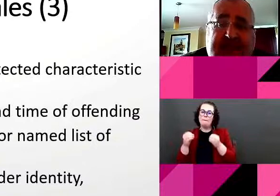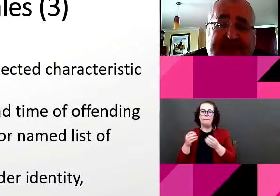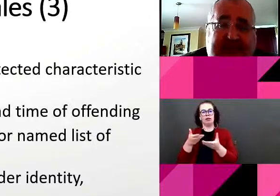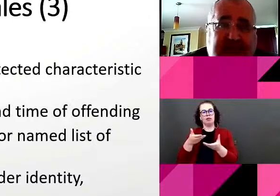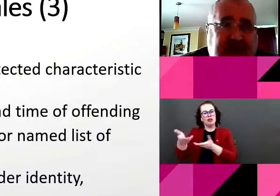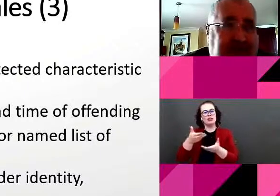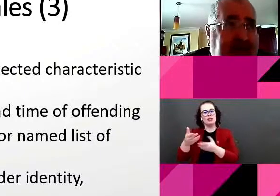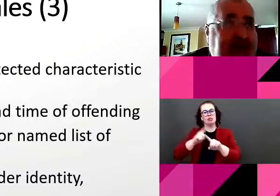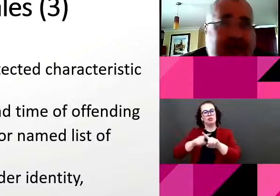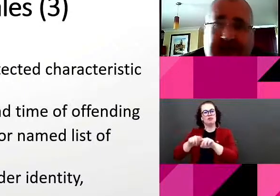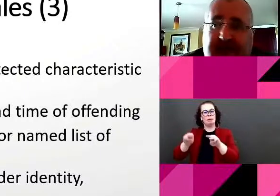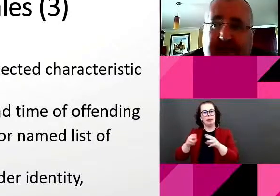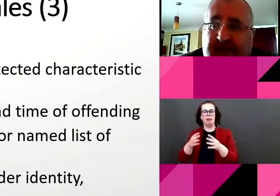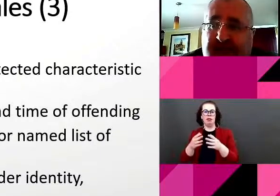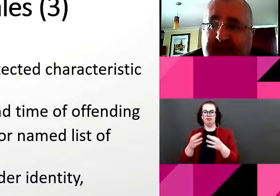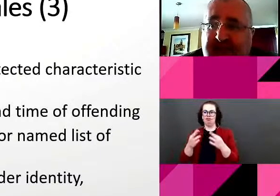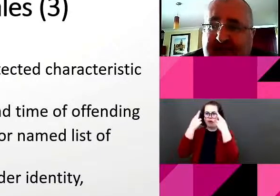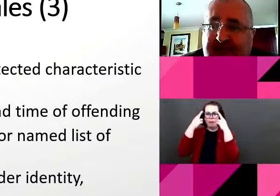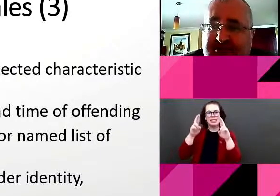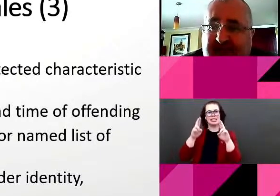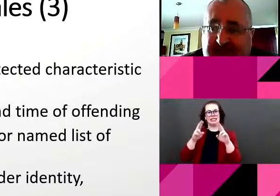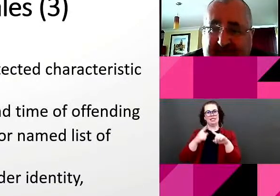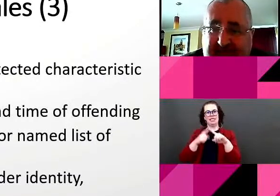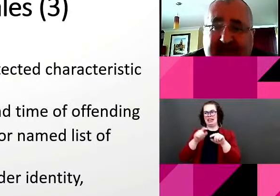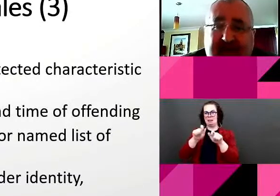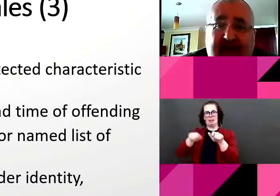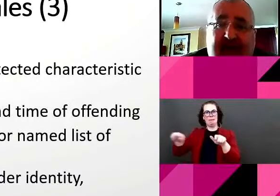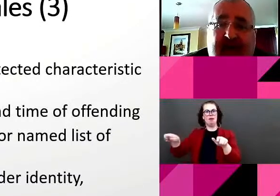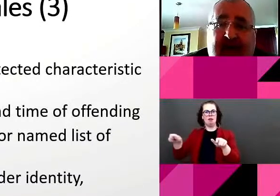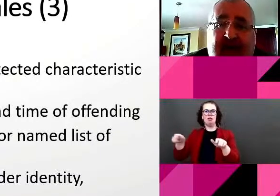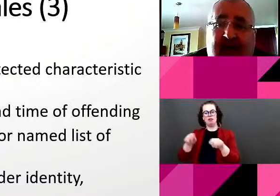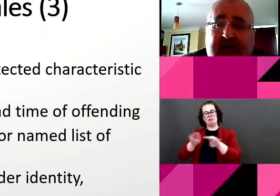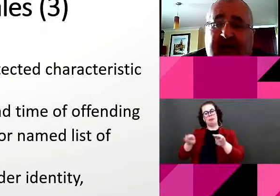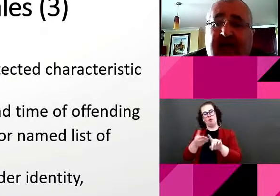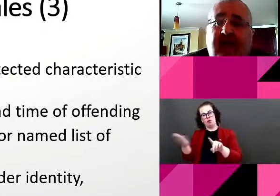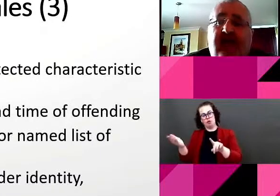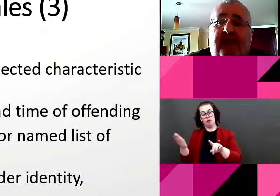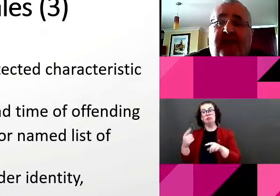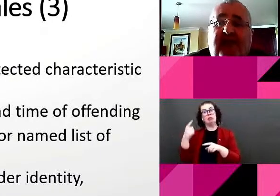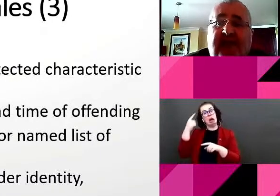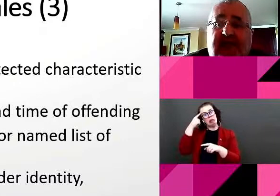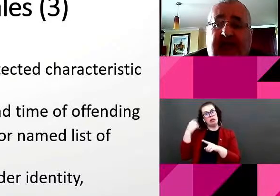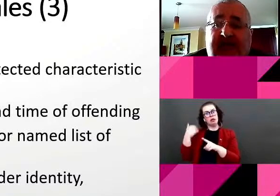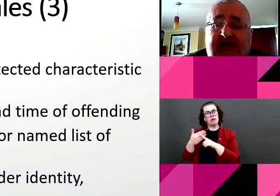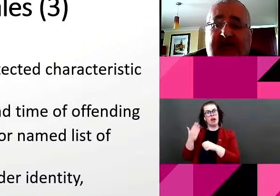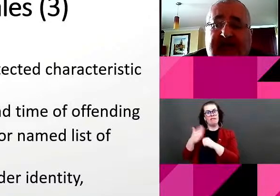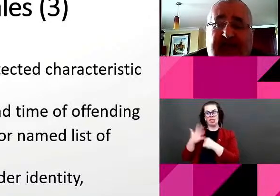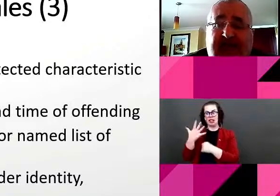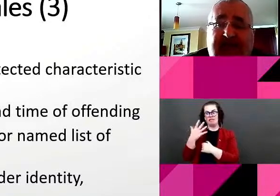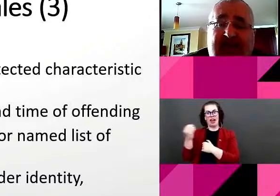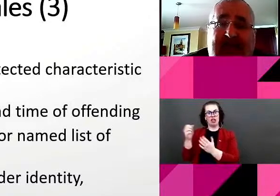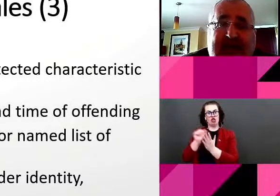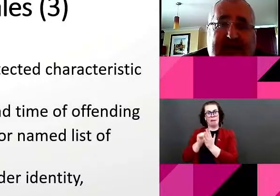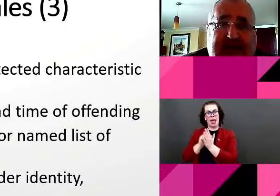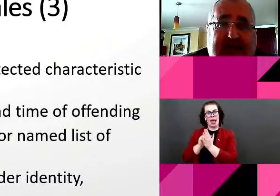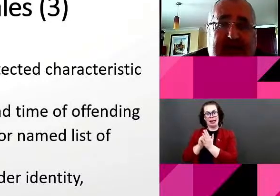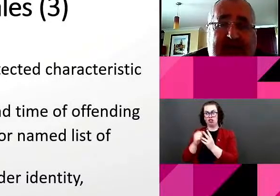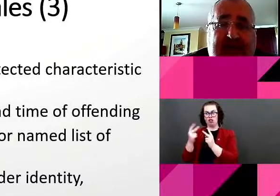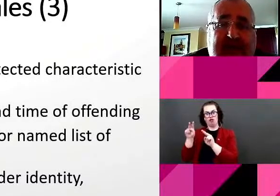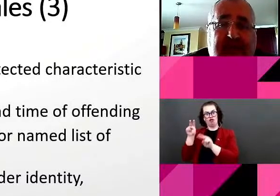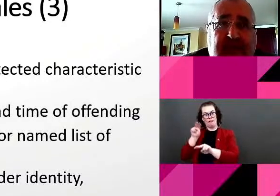very substantial, I think, 500-page document on reviewing the legislation, and